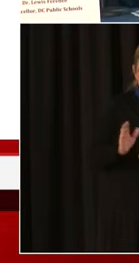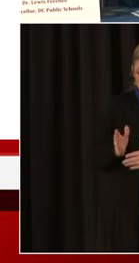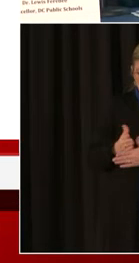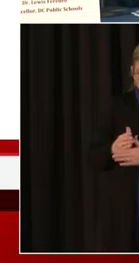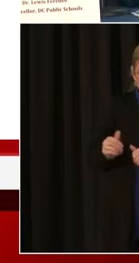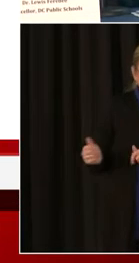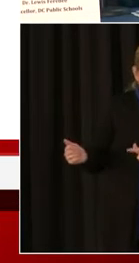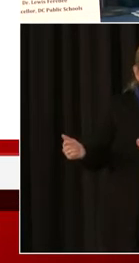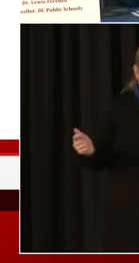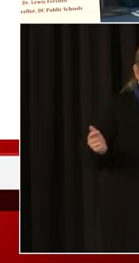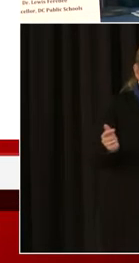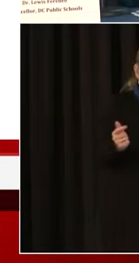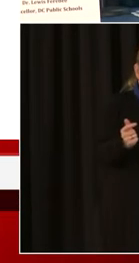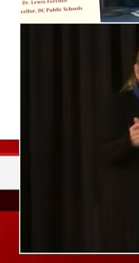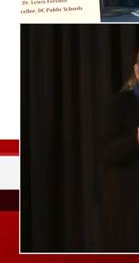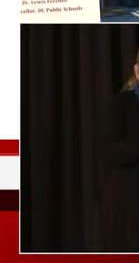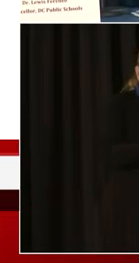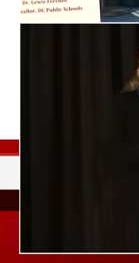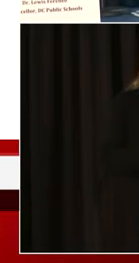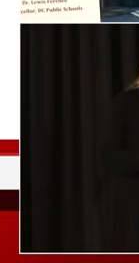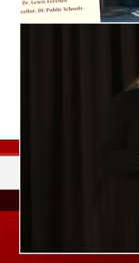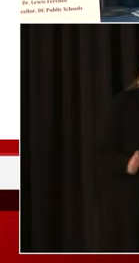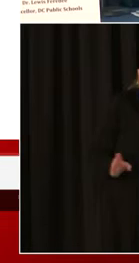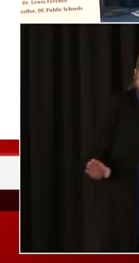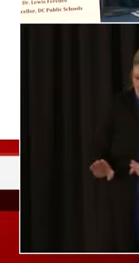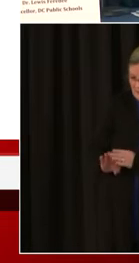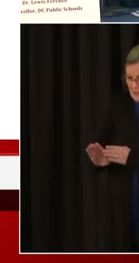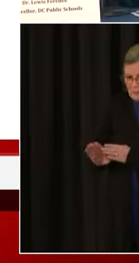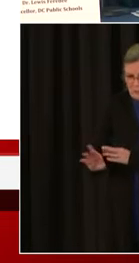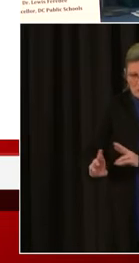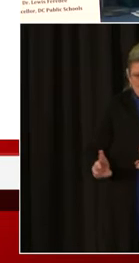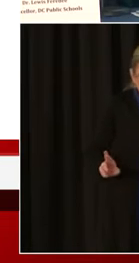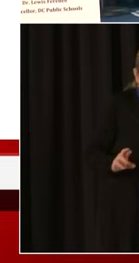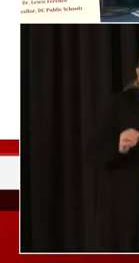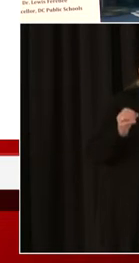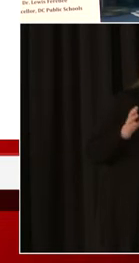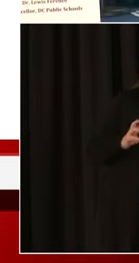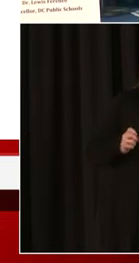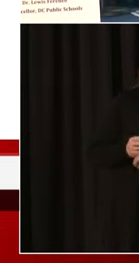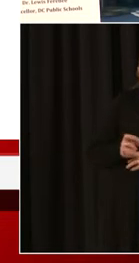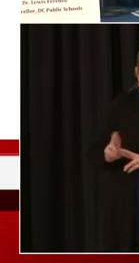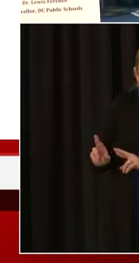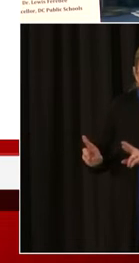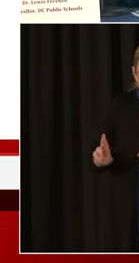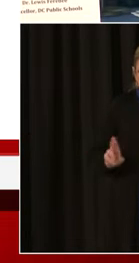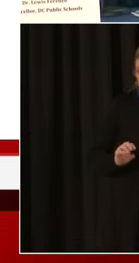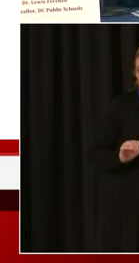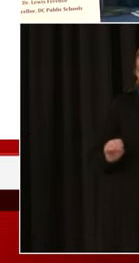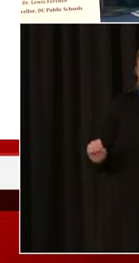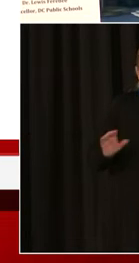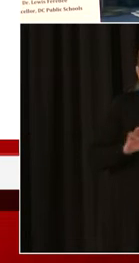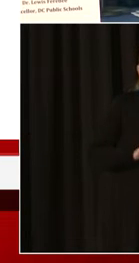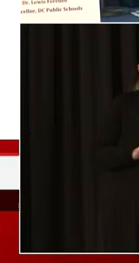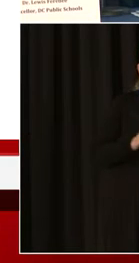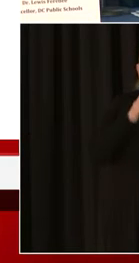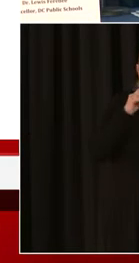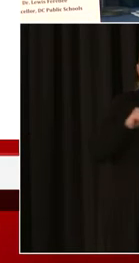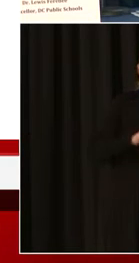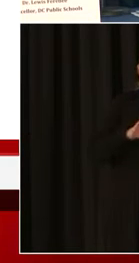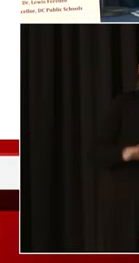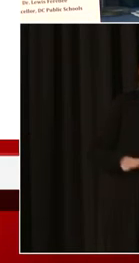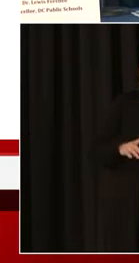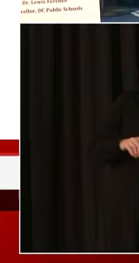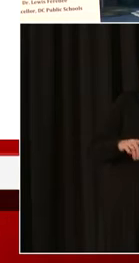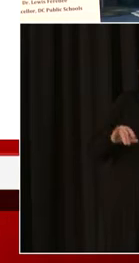their asynchronous learning plans and professional development for teachers. There's no school for students on January the